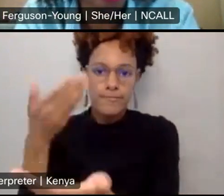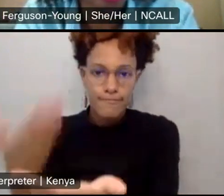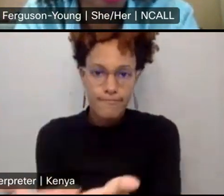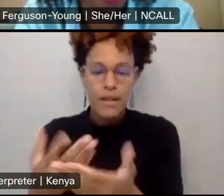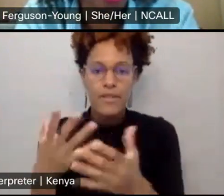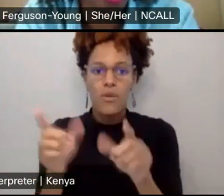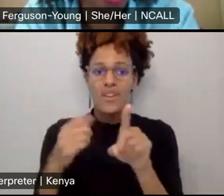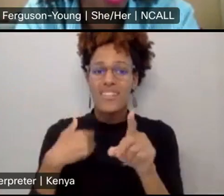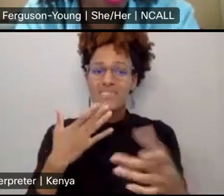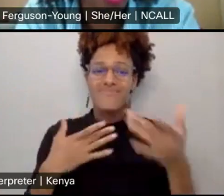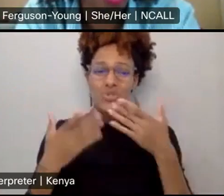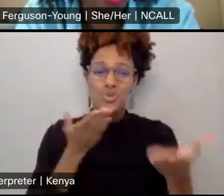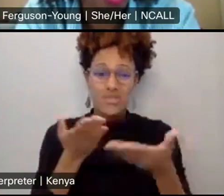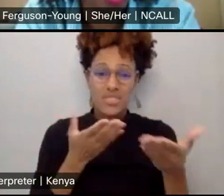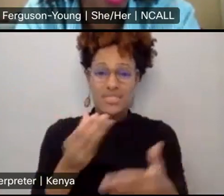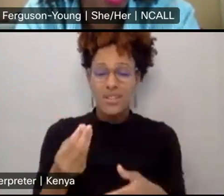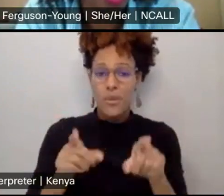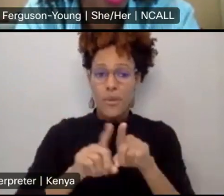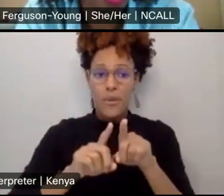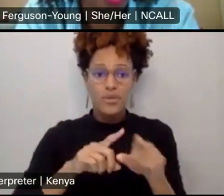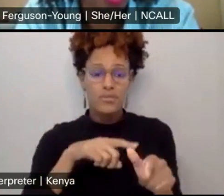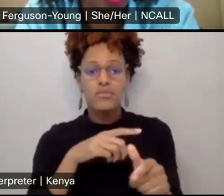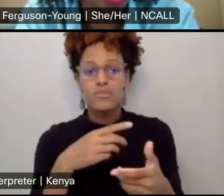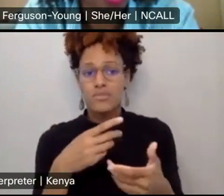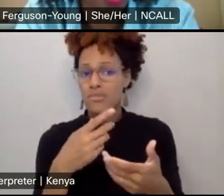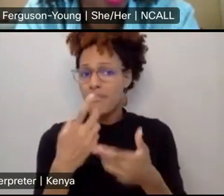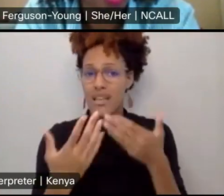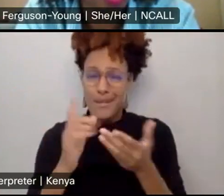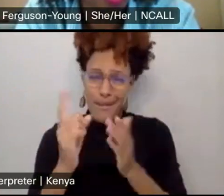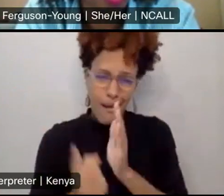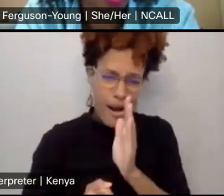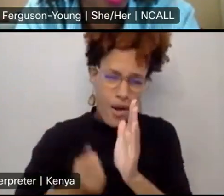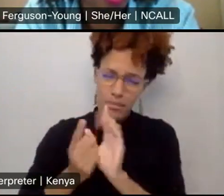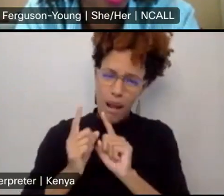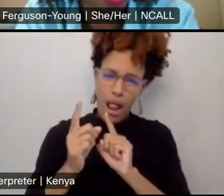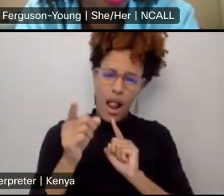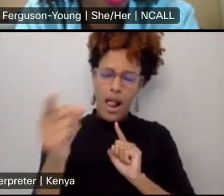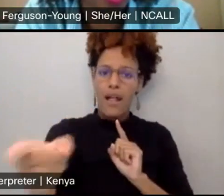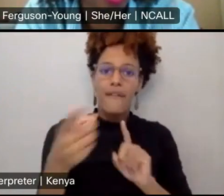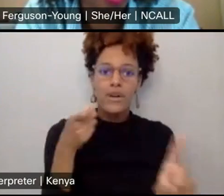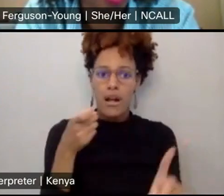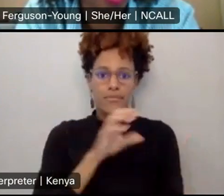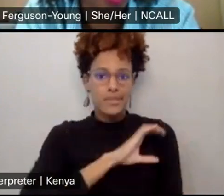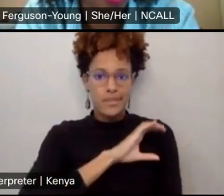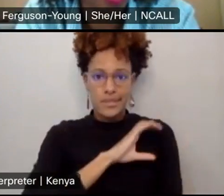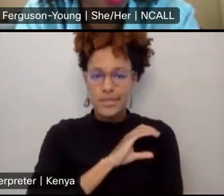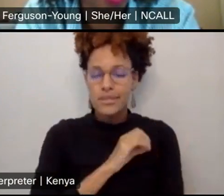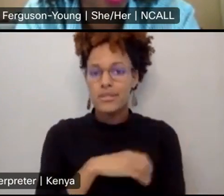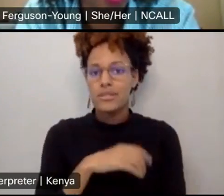limited services and be hours away from law enforcement even.